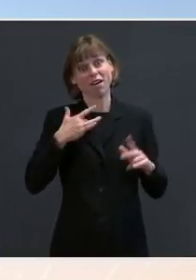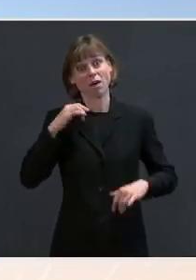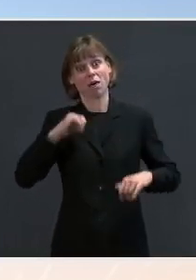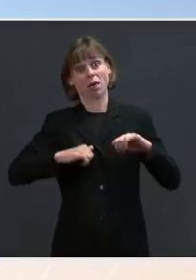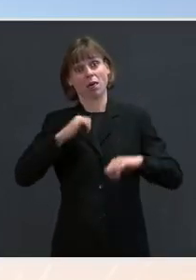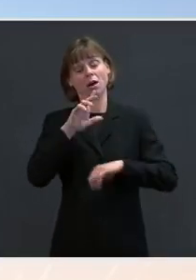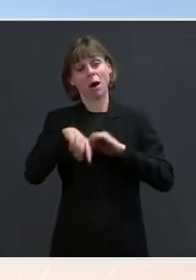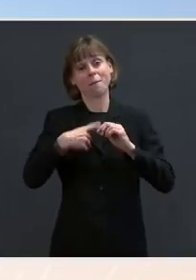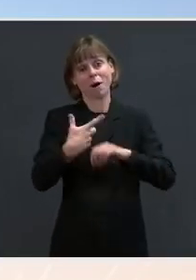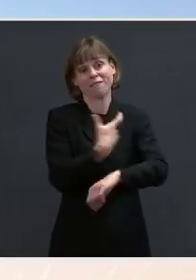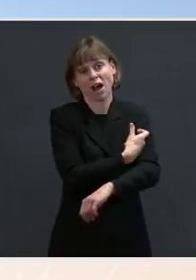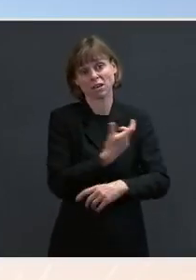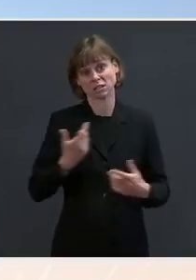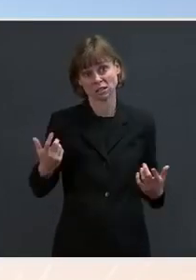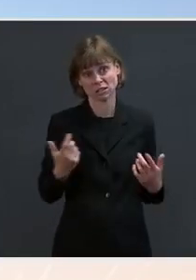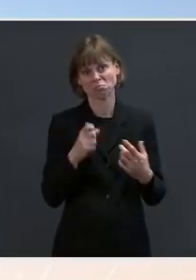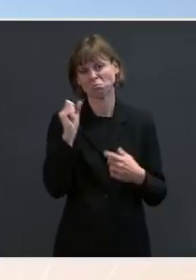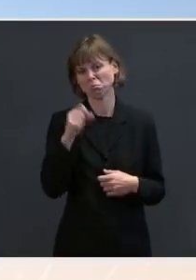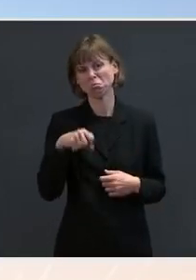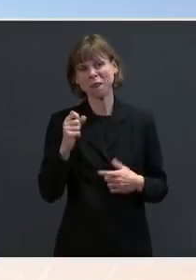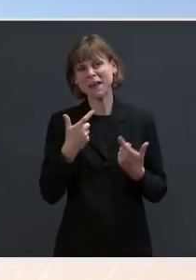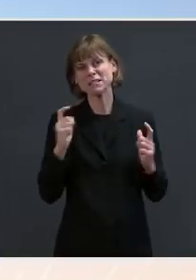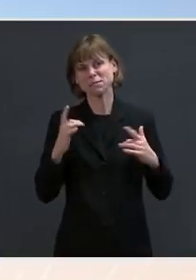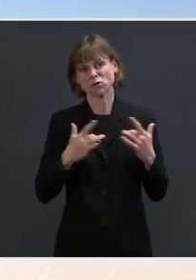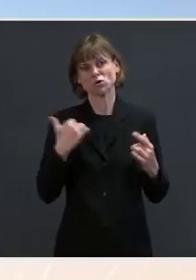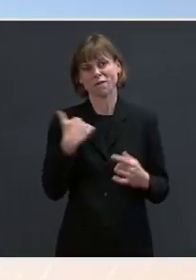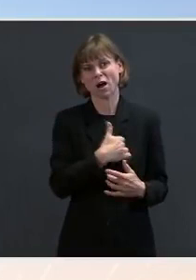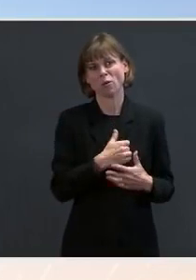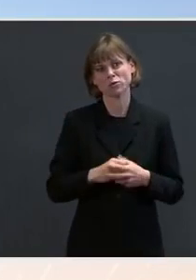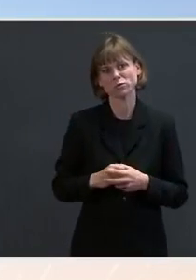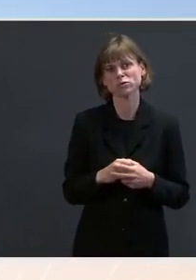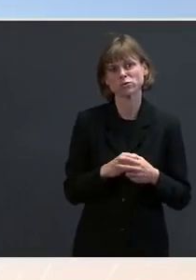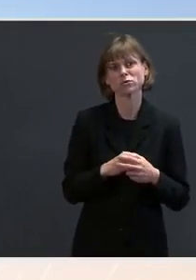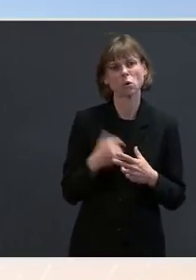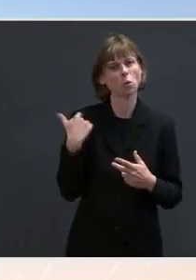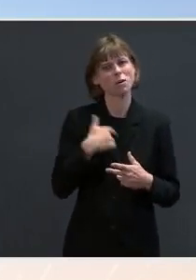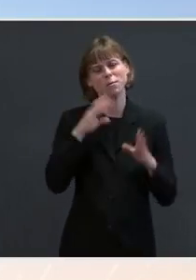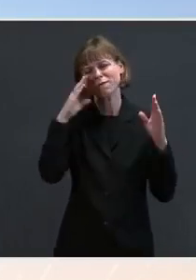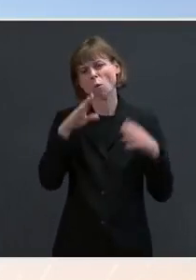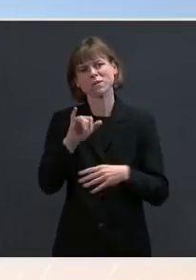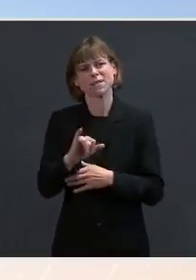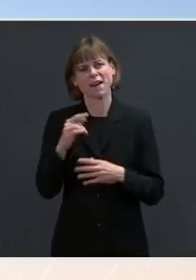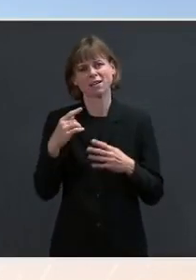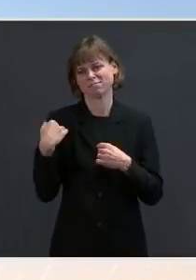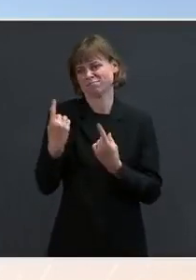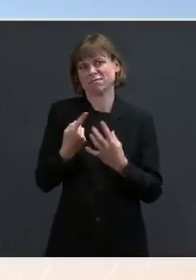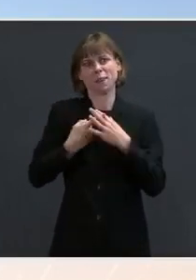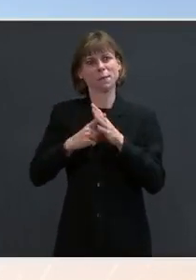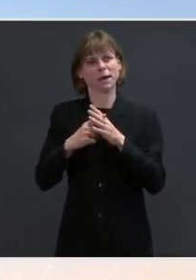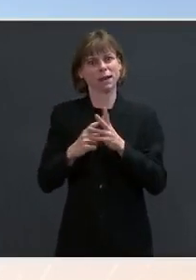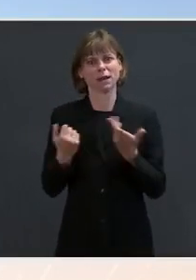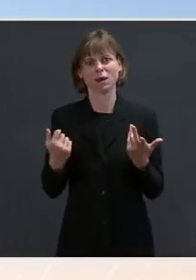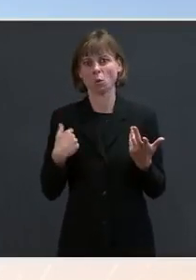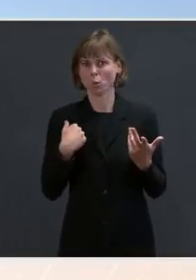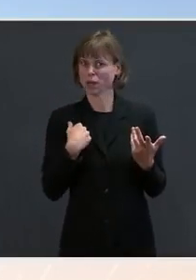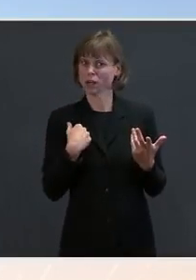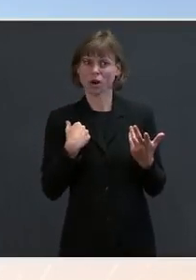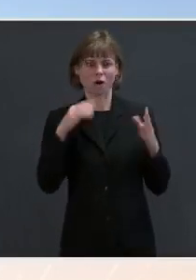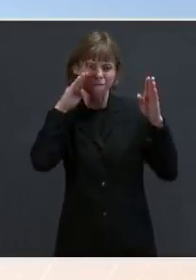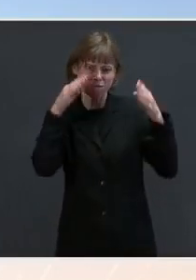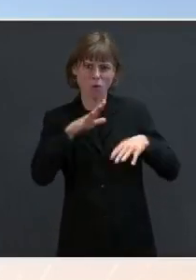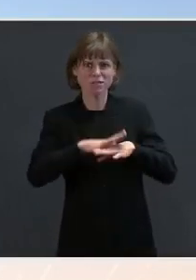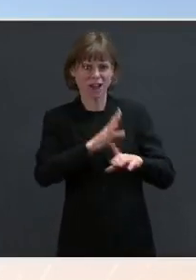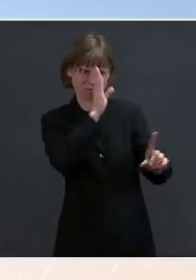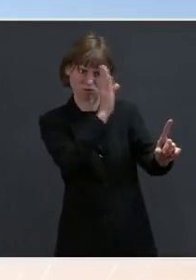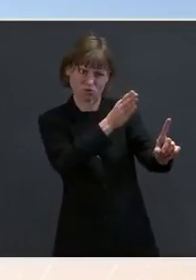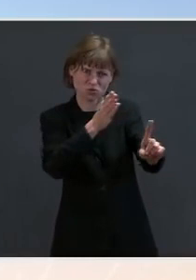this is a significant concern of ours, and one that we've been focused on from the beginning, and we will be focused on direct outreach, direct communications,